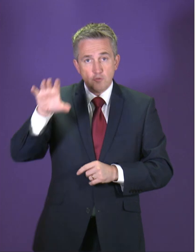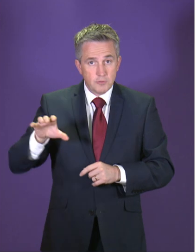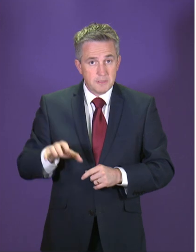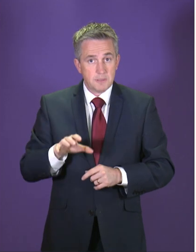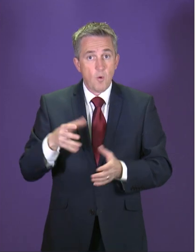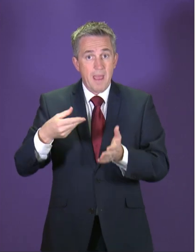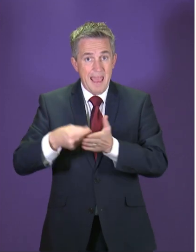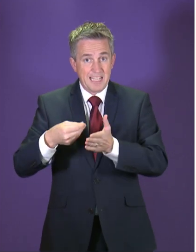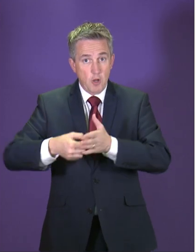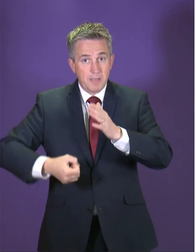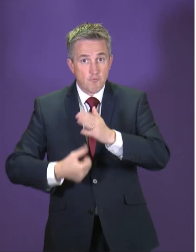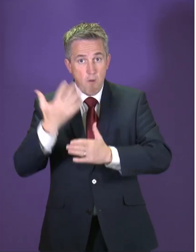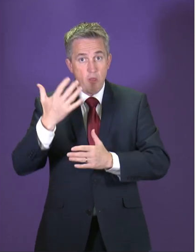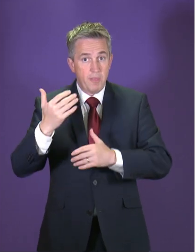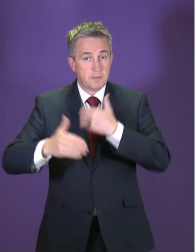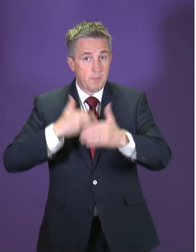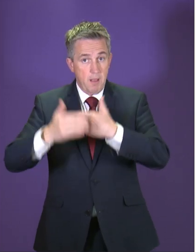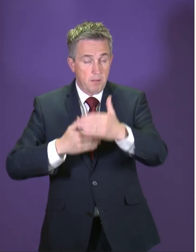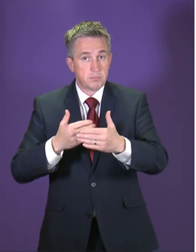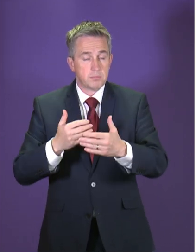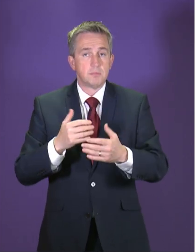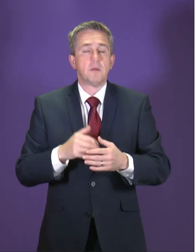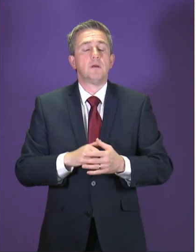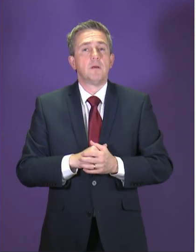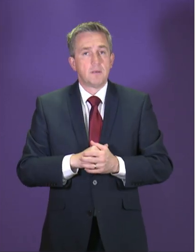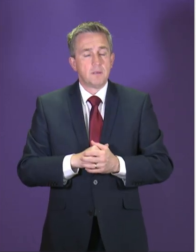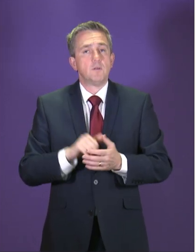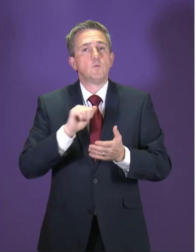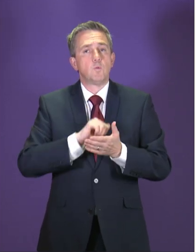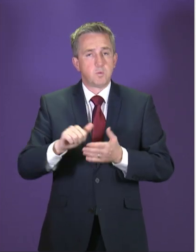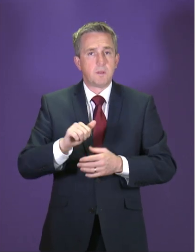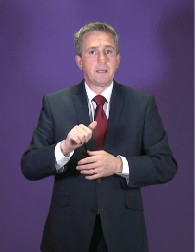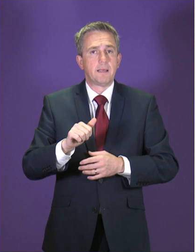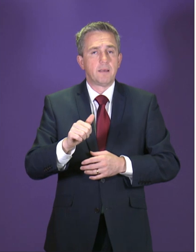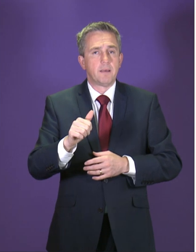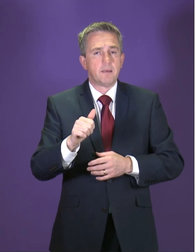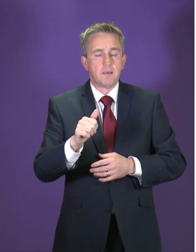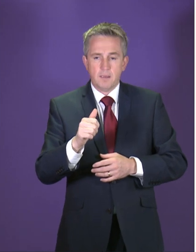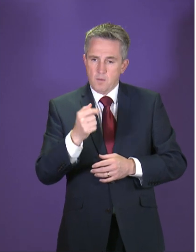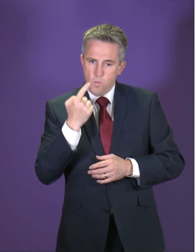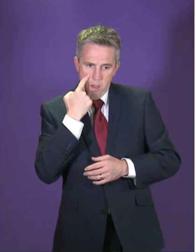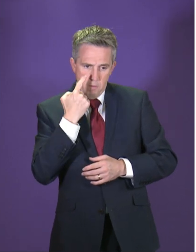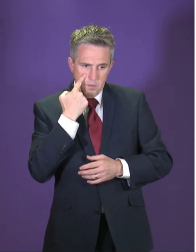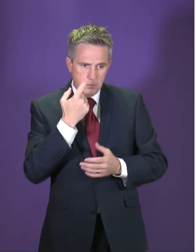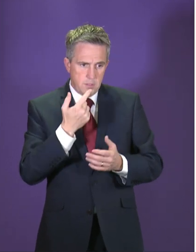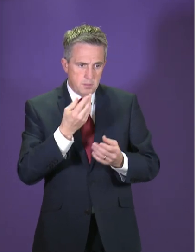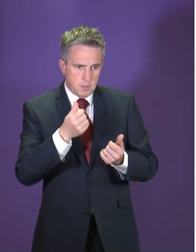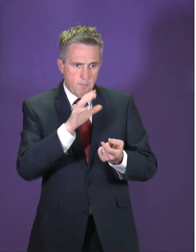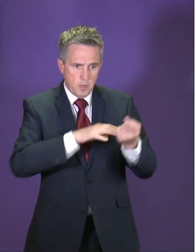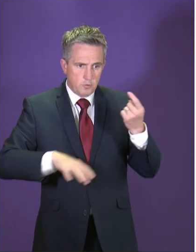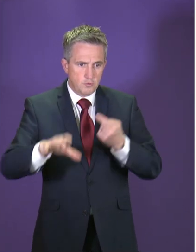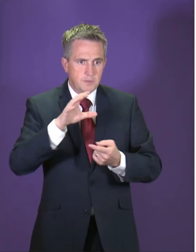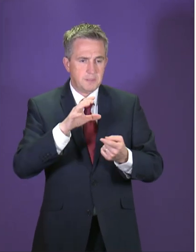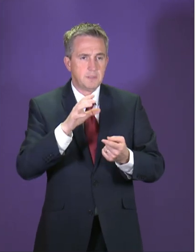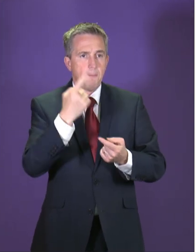intense. We usually think about such inequality in terms of the obscene amounts of capital controlled by